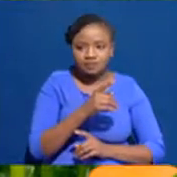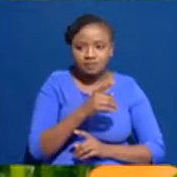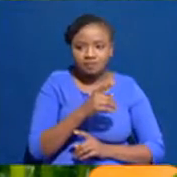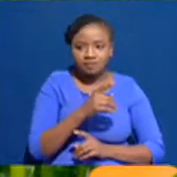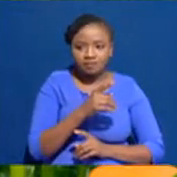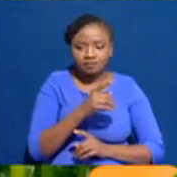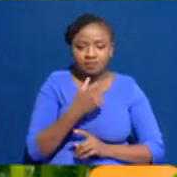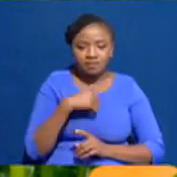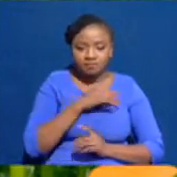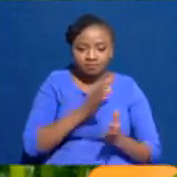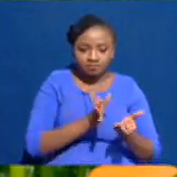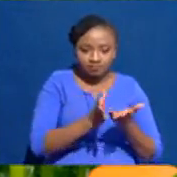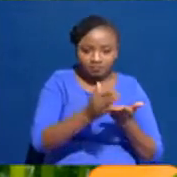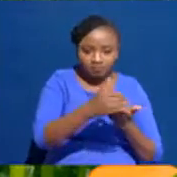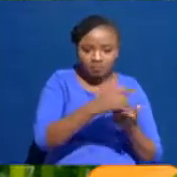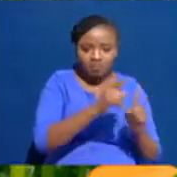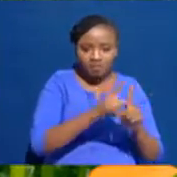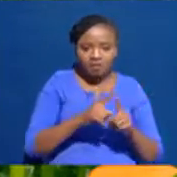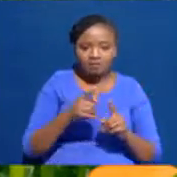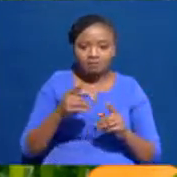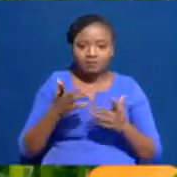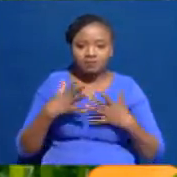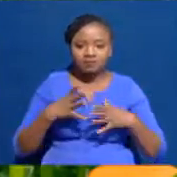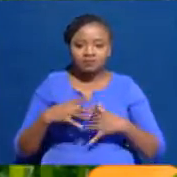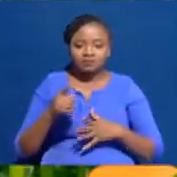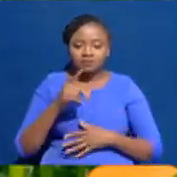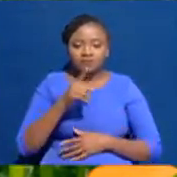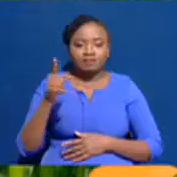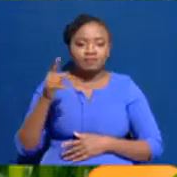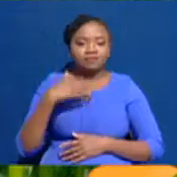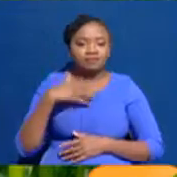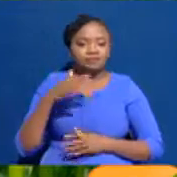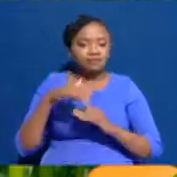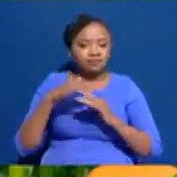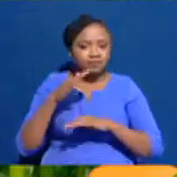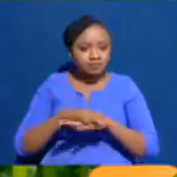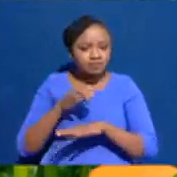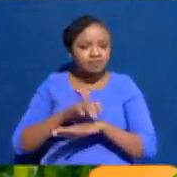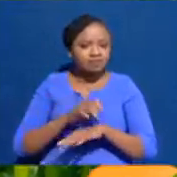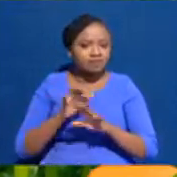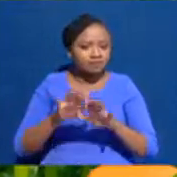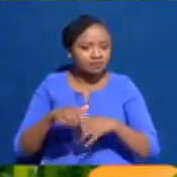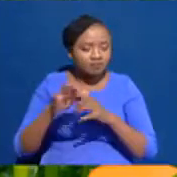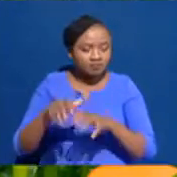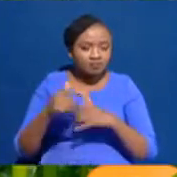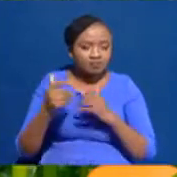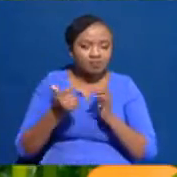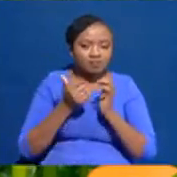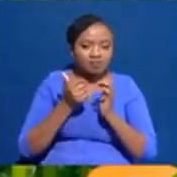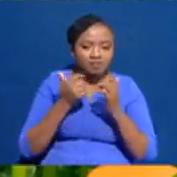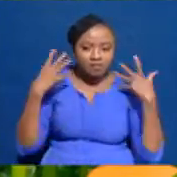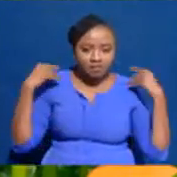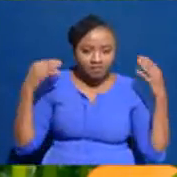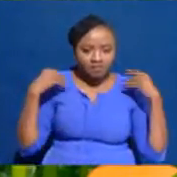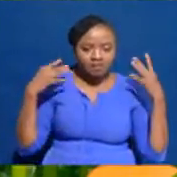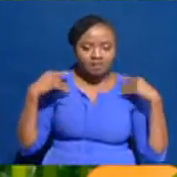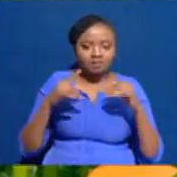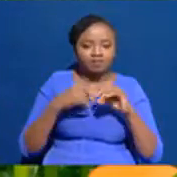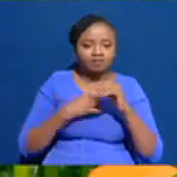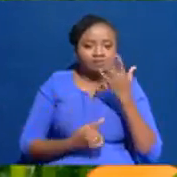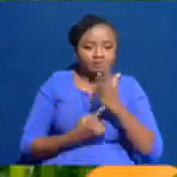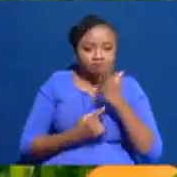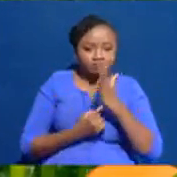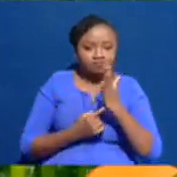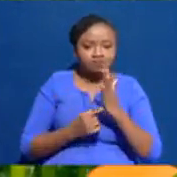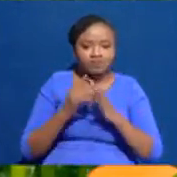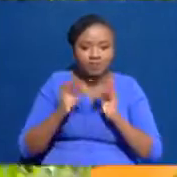was used to have and what literally the people who were informed about good agricultural practices or the modern ones